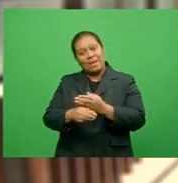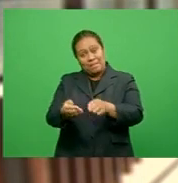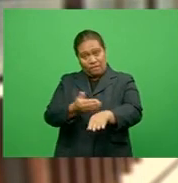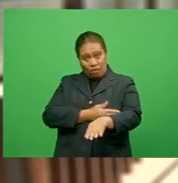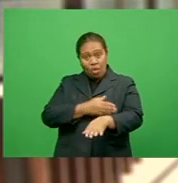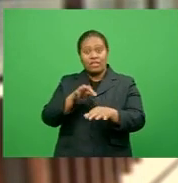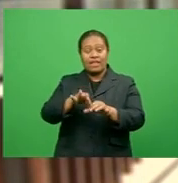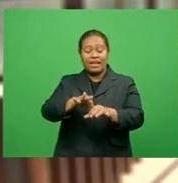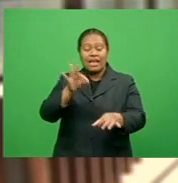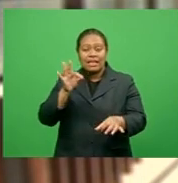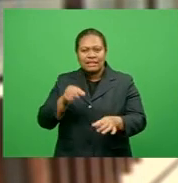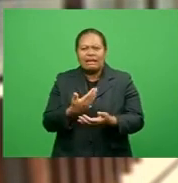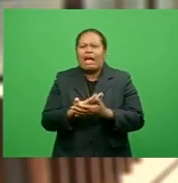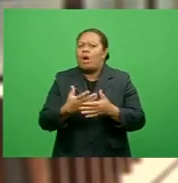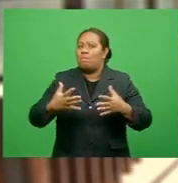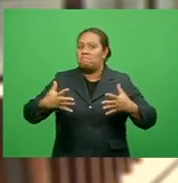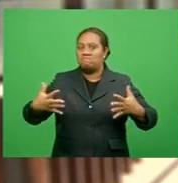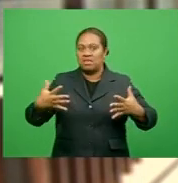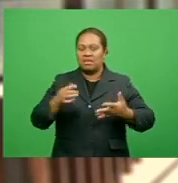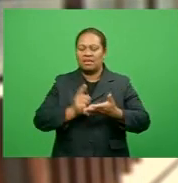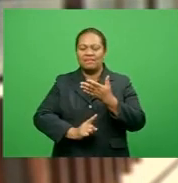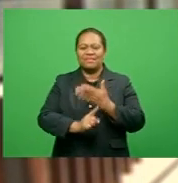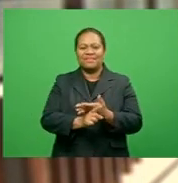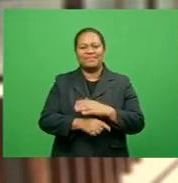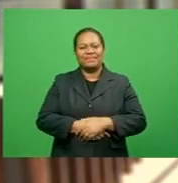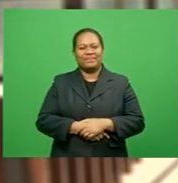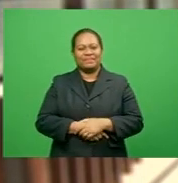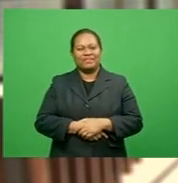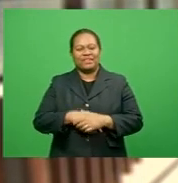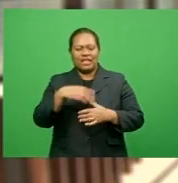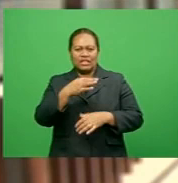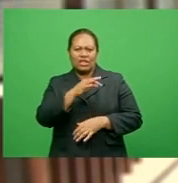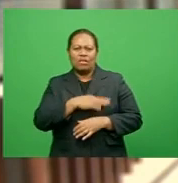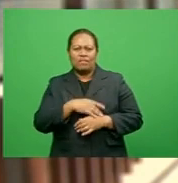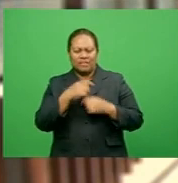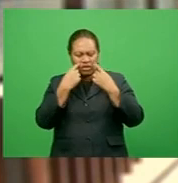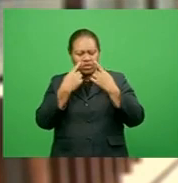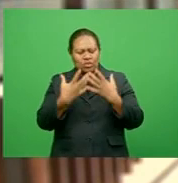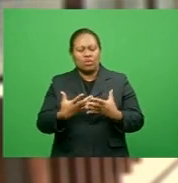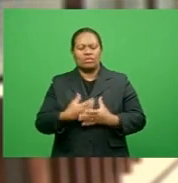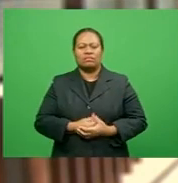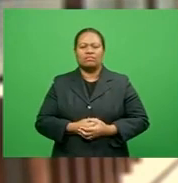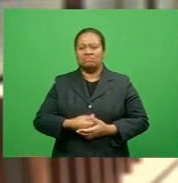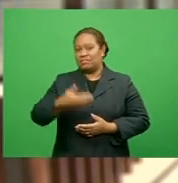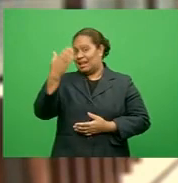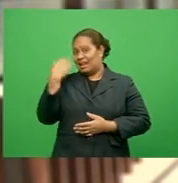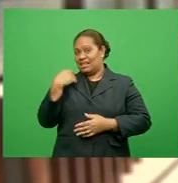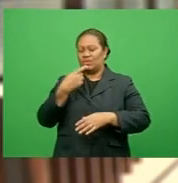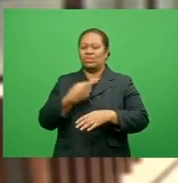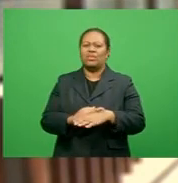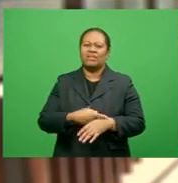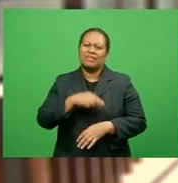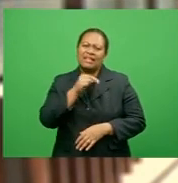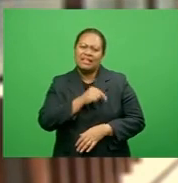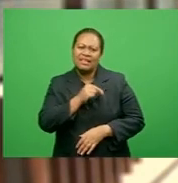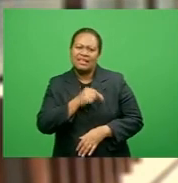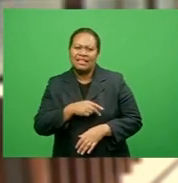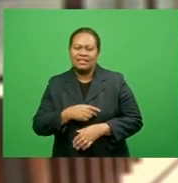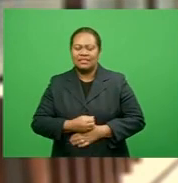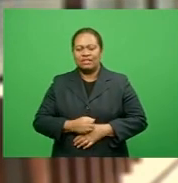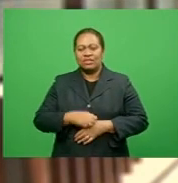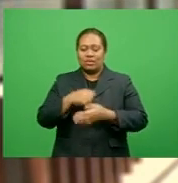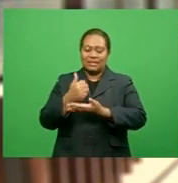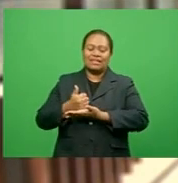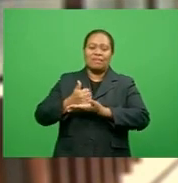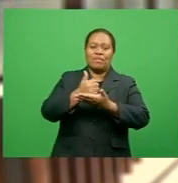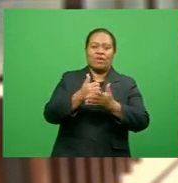and how big it will be. The Federal Reserve officials have made a great play over the last weeks for the need for additional stimulus to